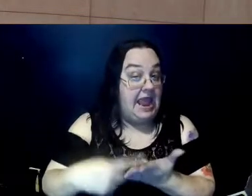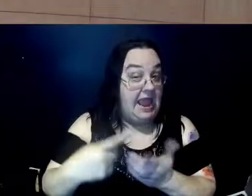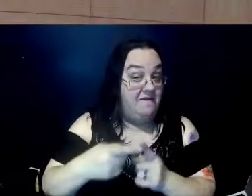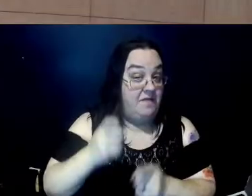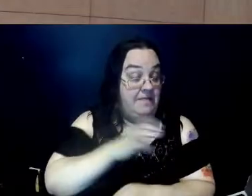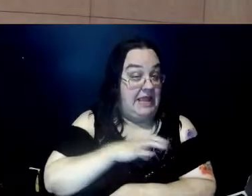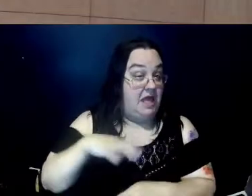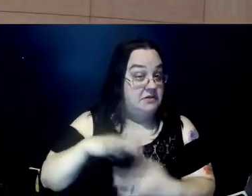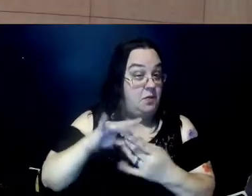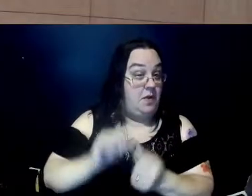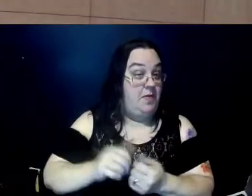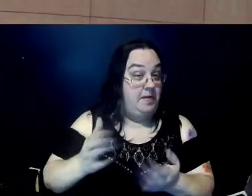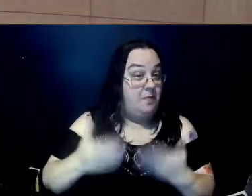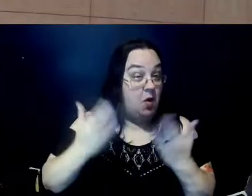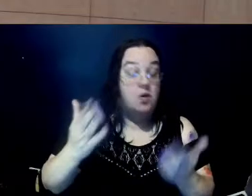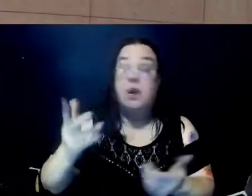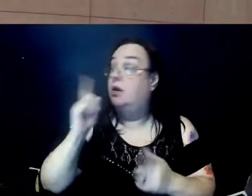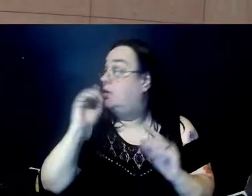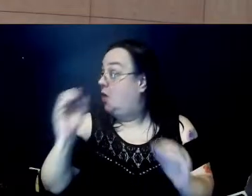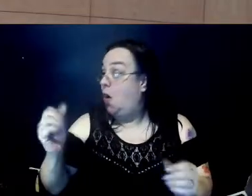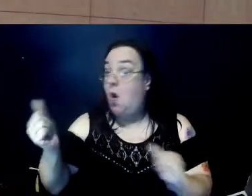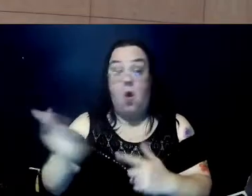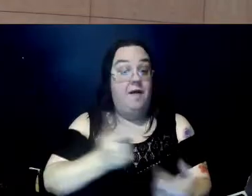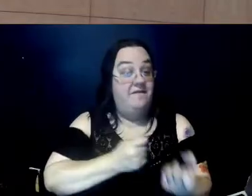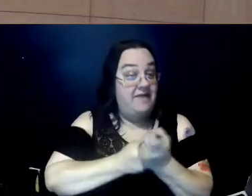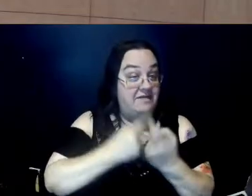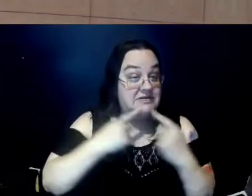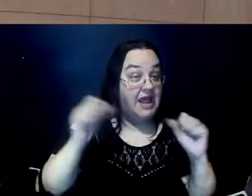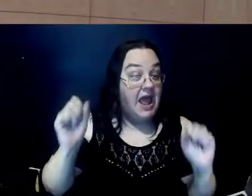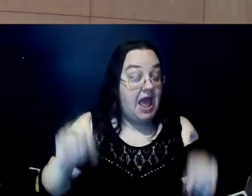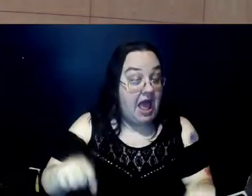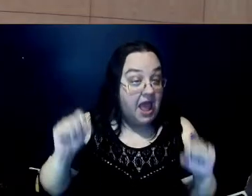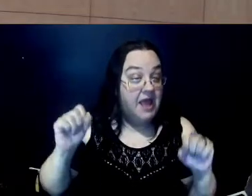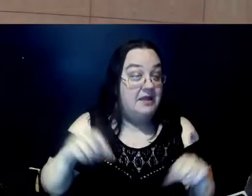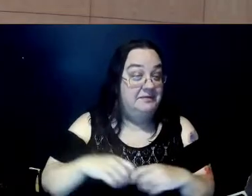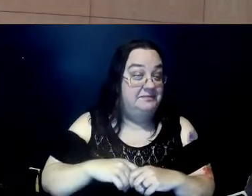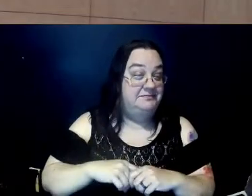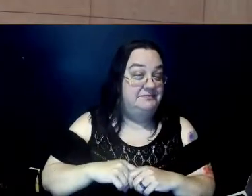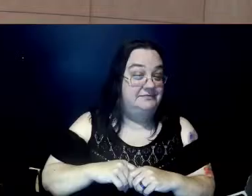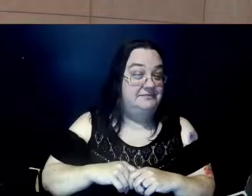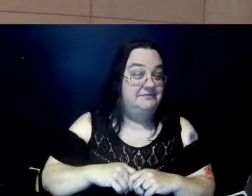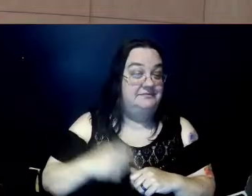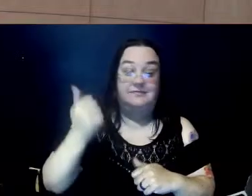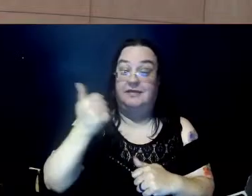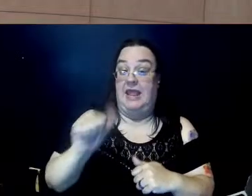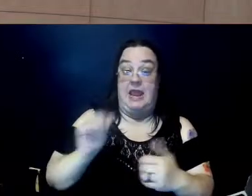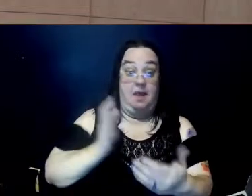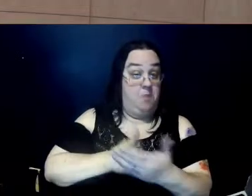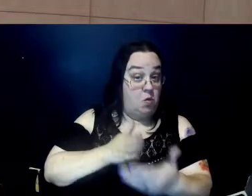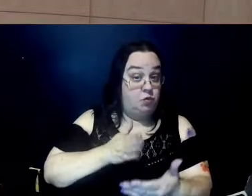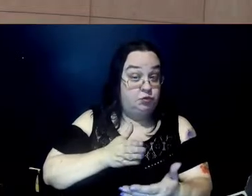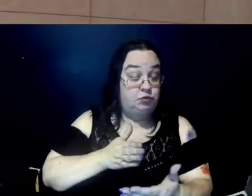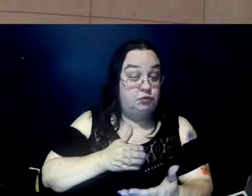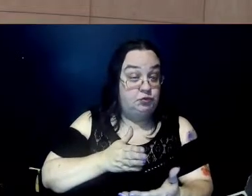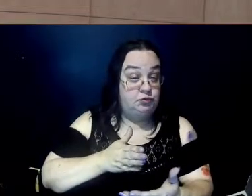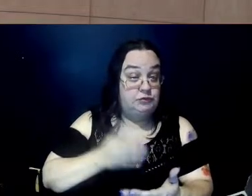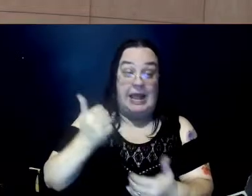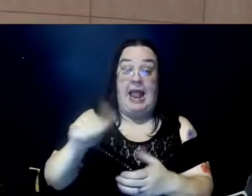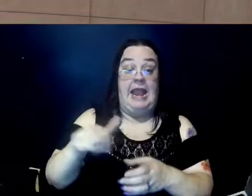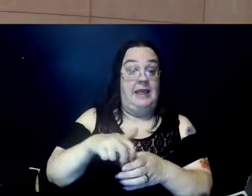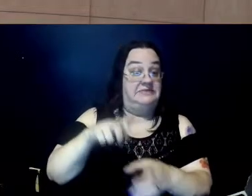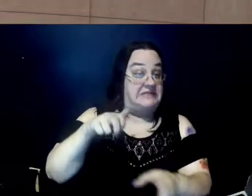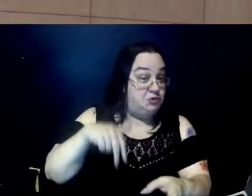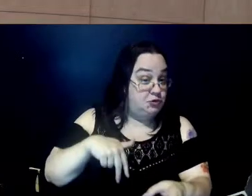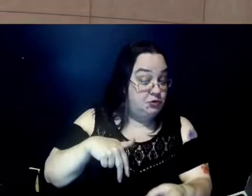motion? Hearing none, all those in favor say aye. Aye. Any opposed? Any